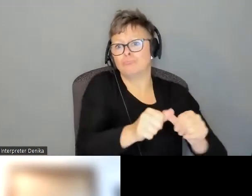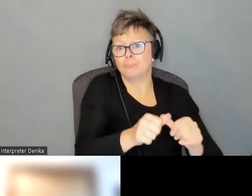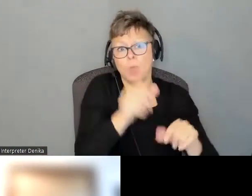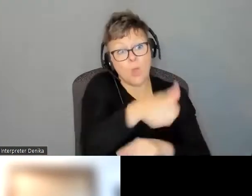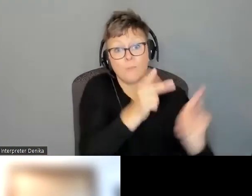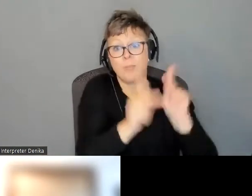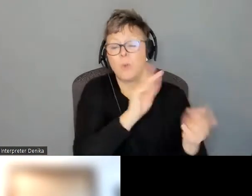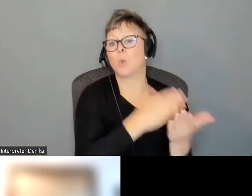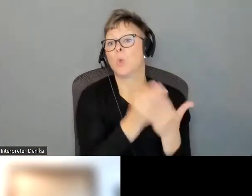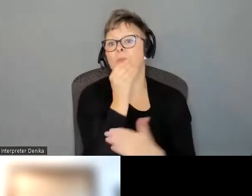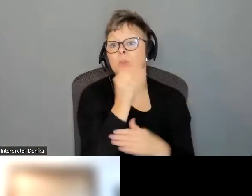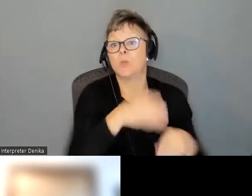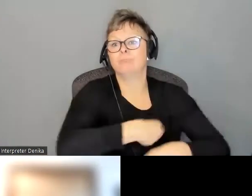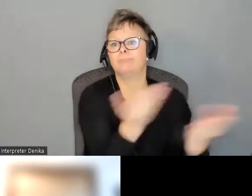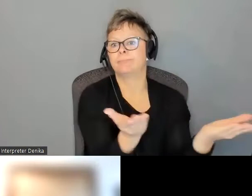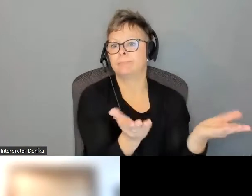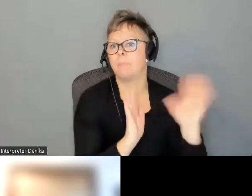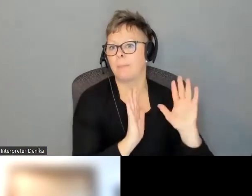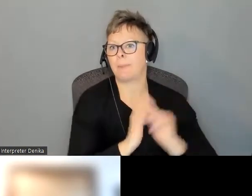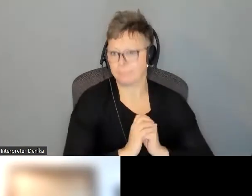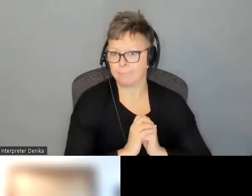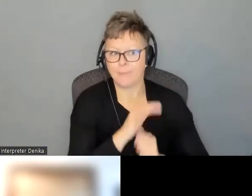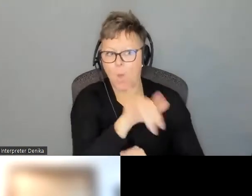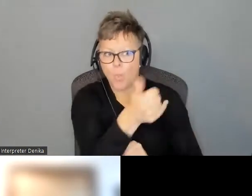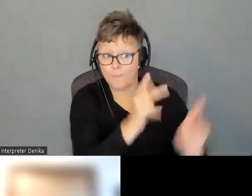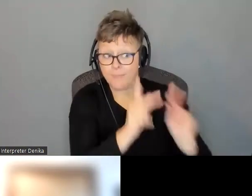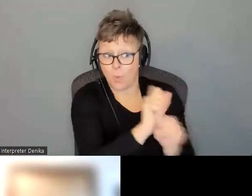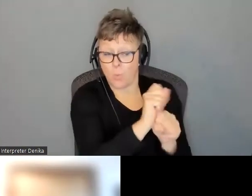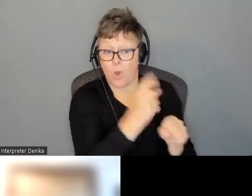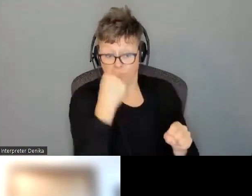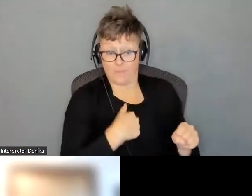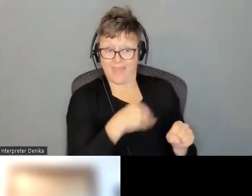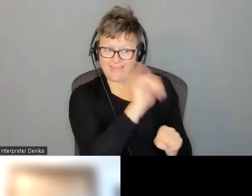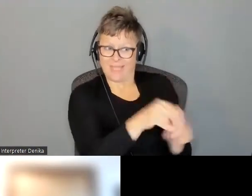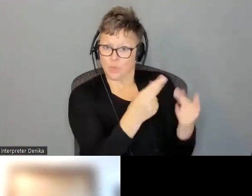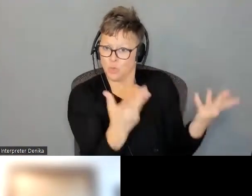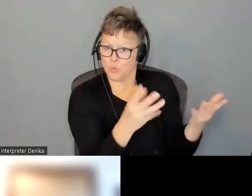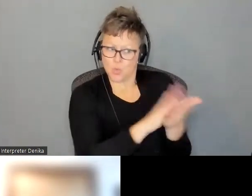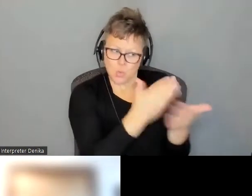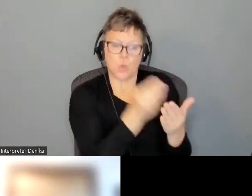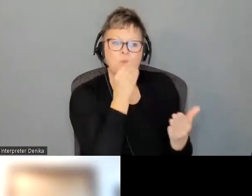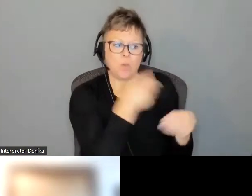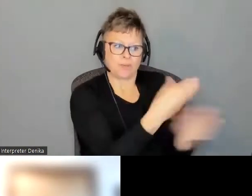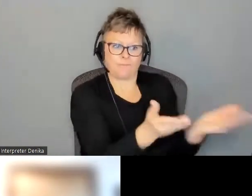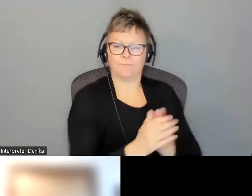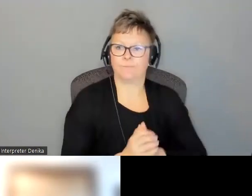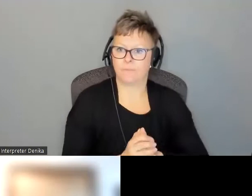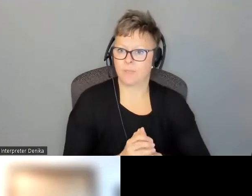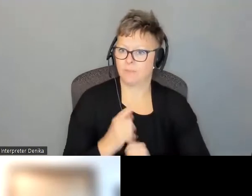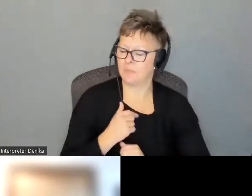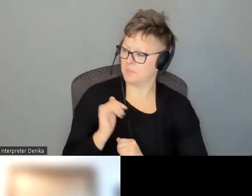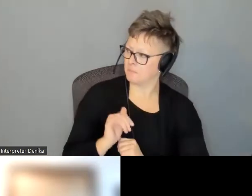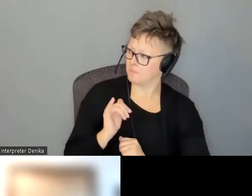people. That's what everyone else does. And I thought that was really interesting, that everything we're doing, we need